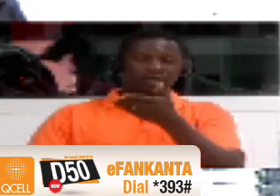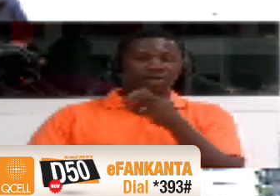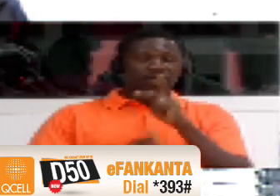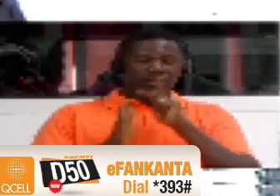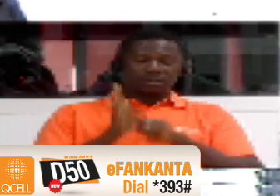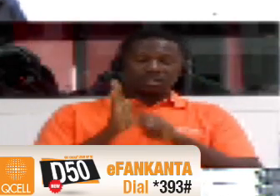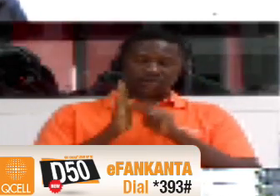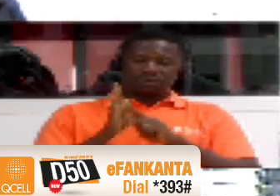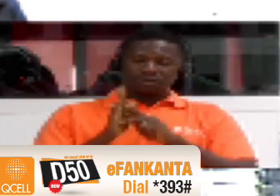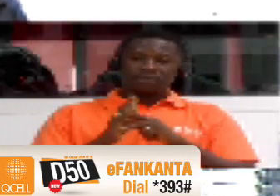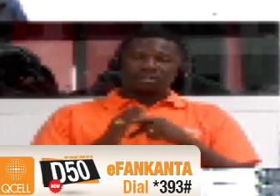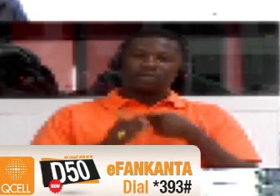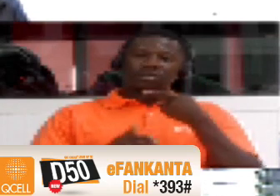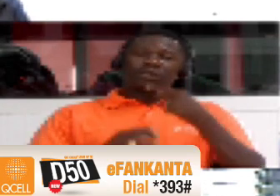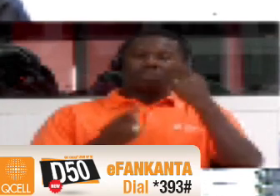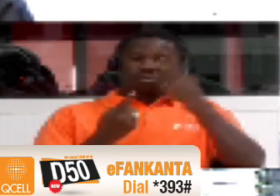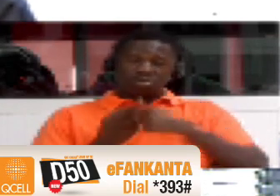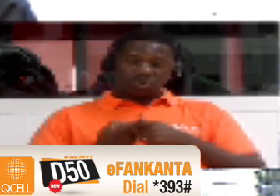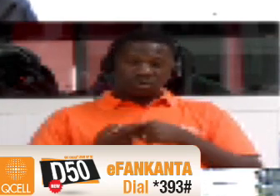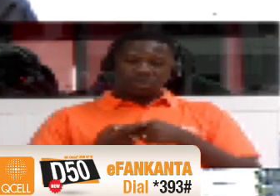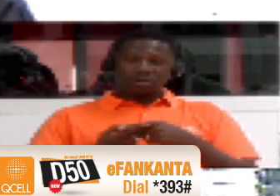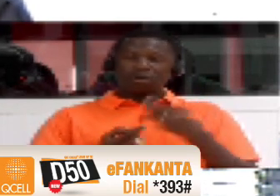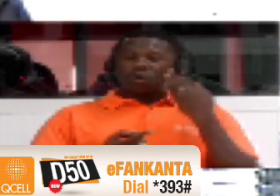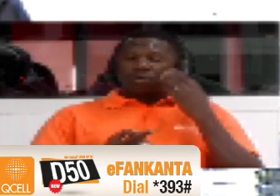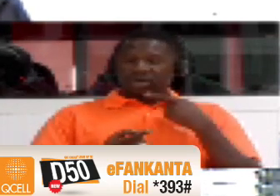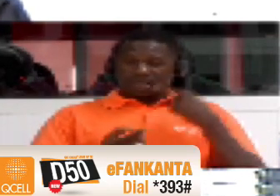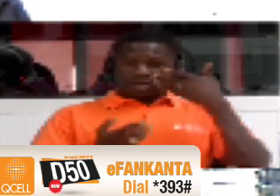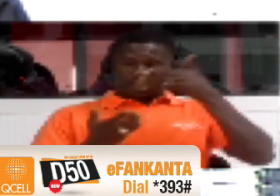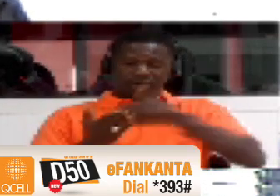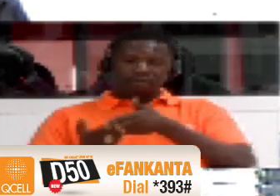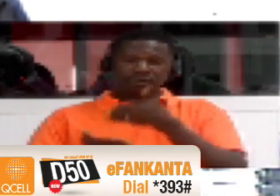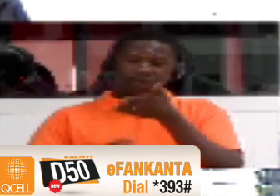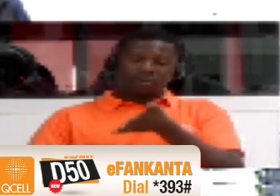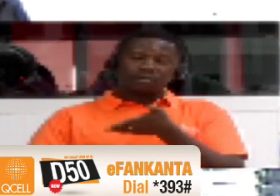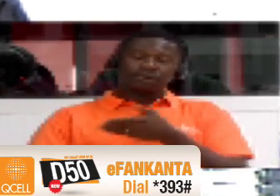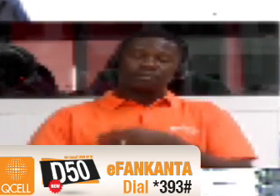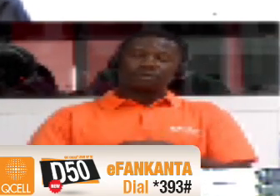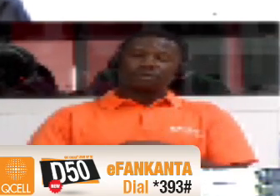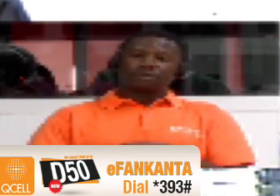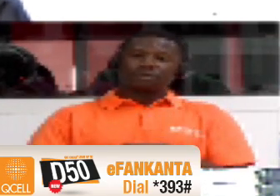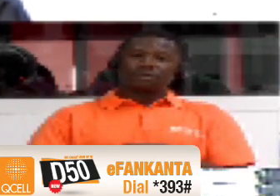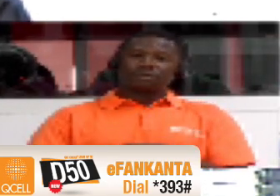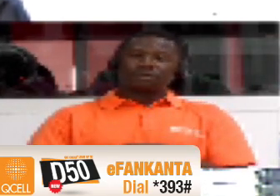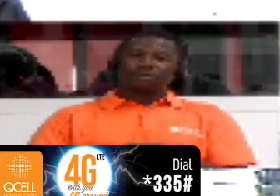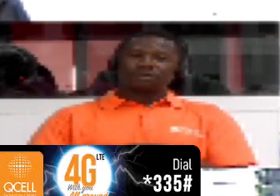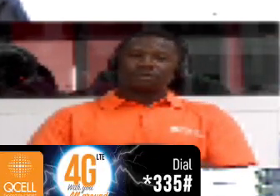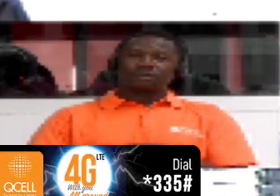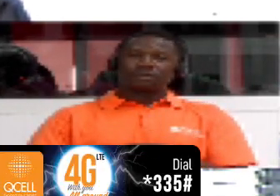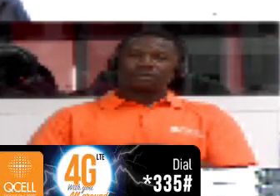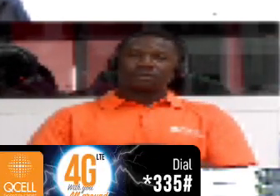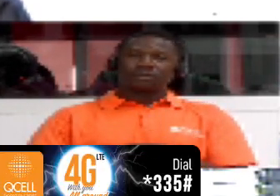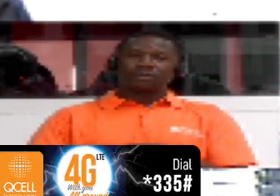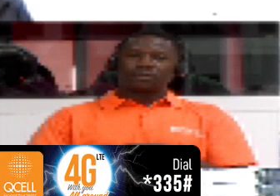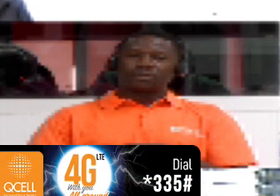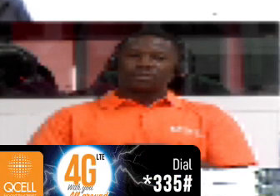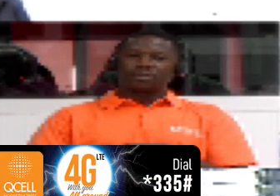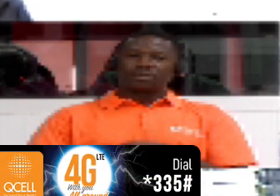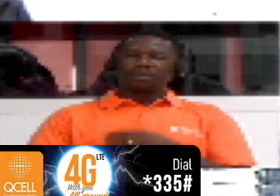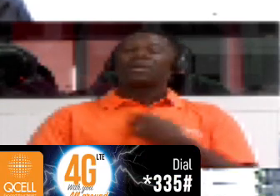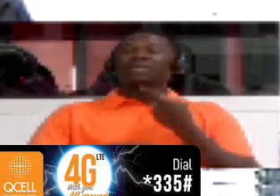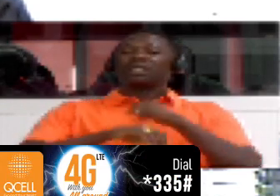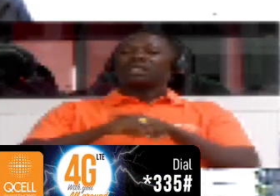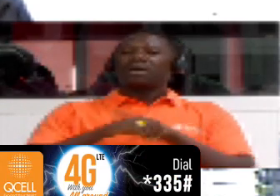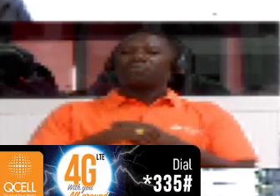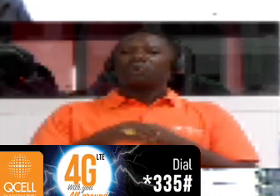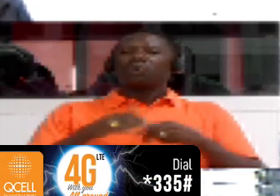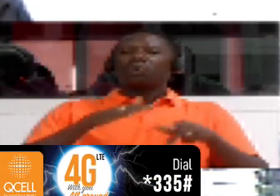futata je karomin na. When I got to the Kanifin PIU at that month, atara under 17 be